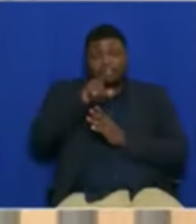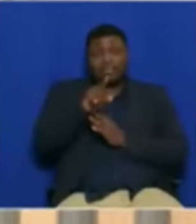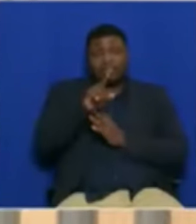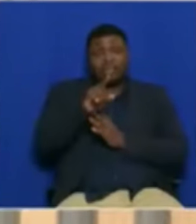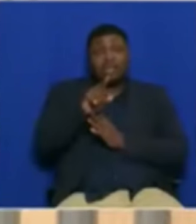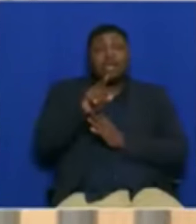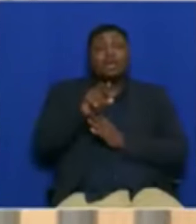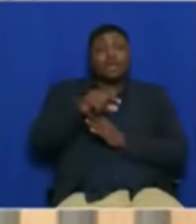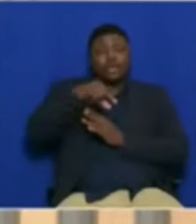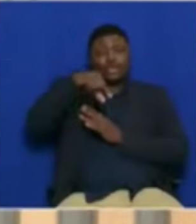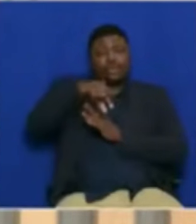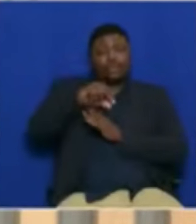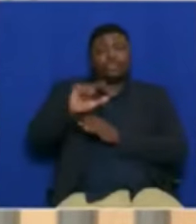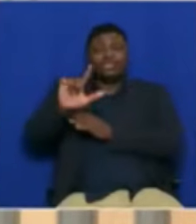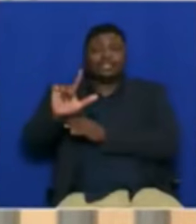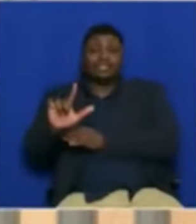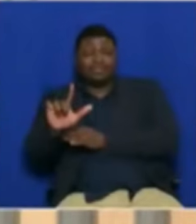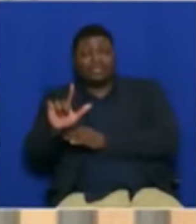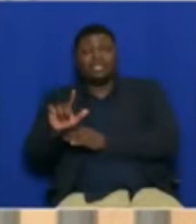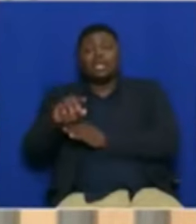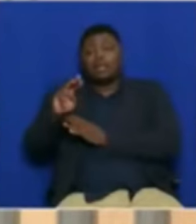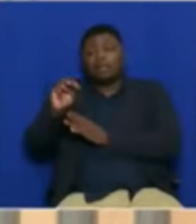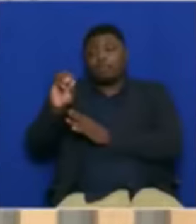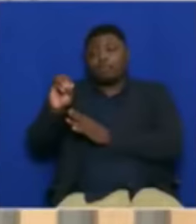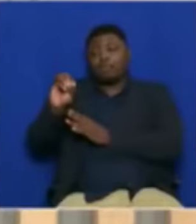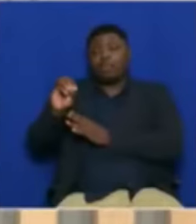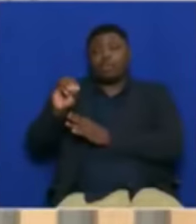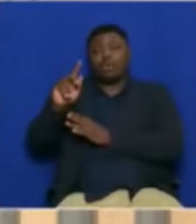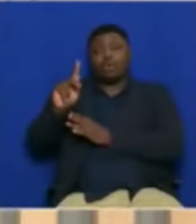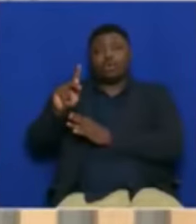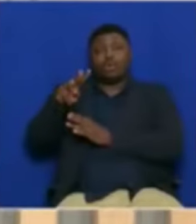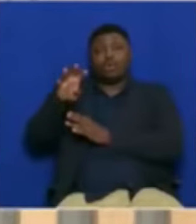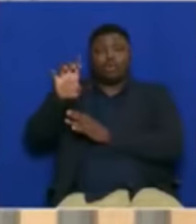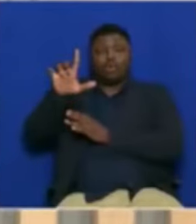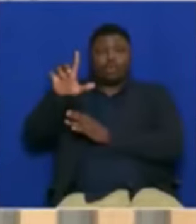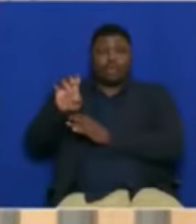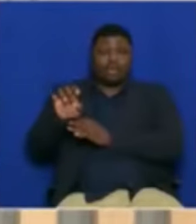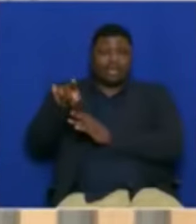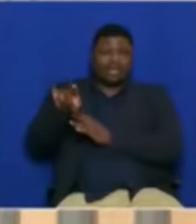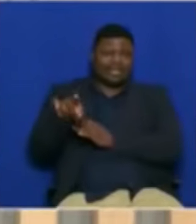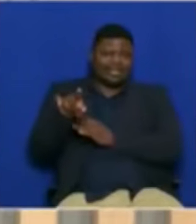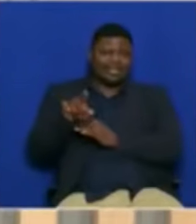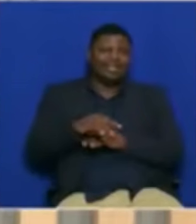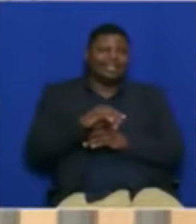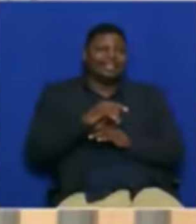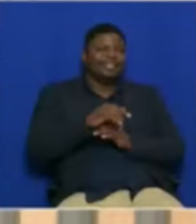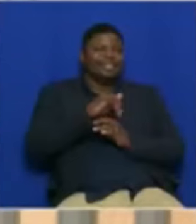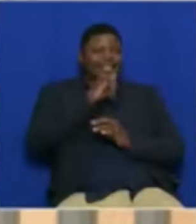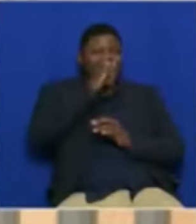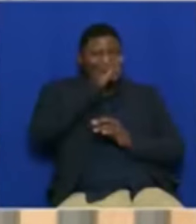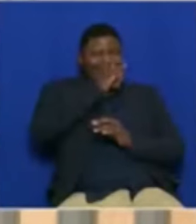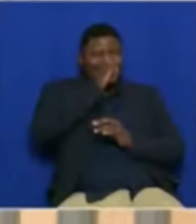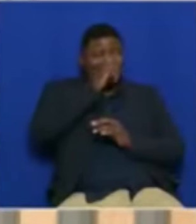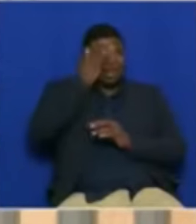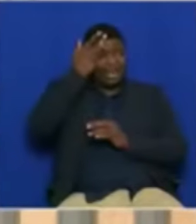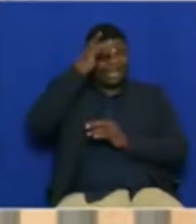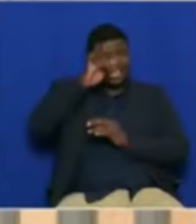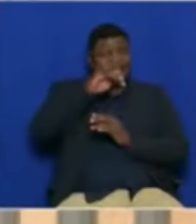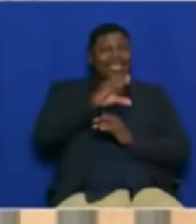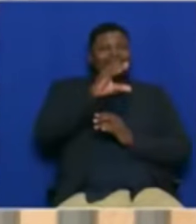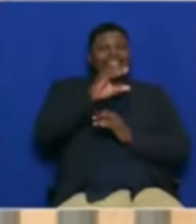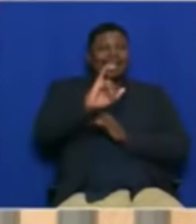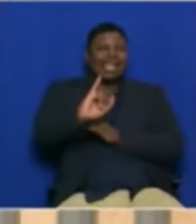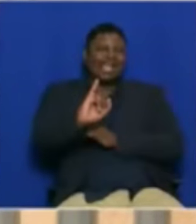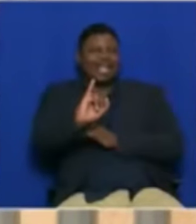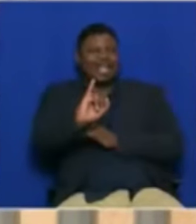head of the Technical Support Services TSS Crime Intelligence CI head office at the level